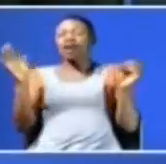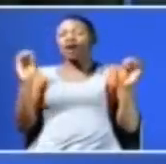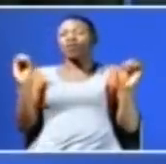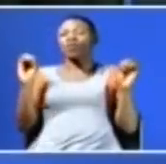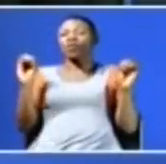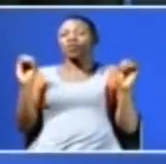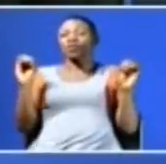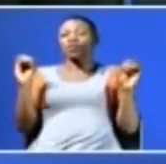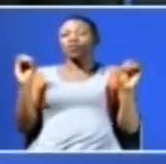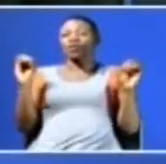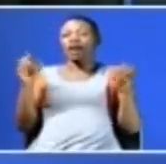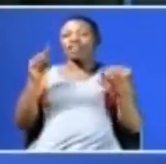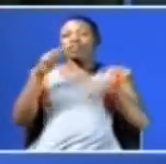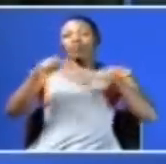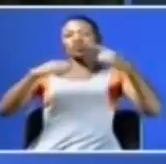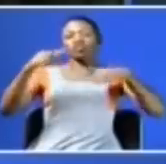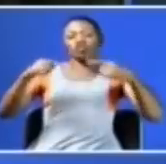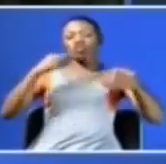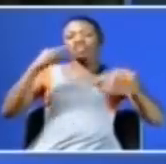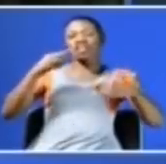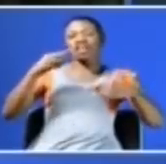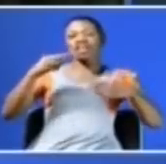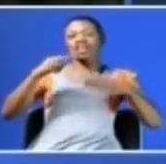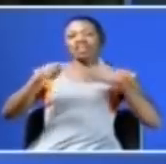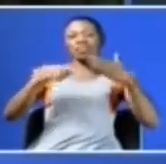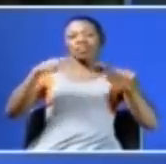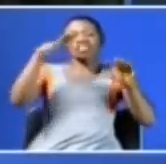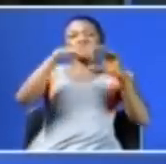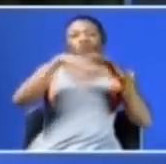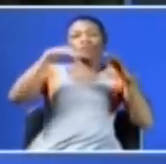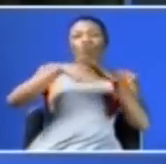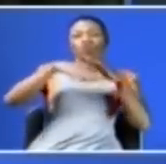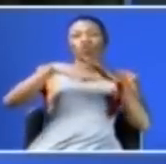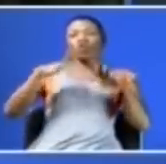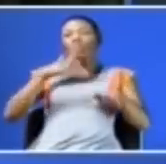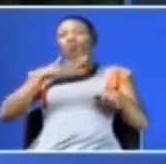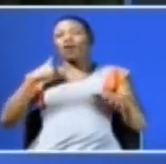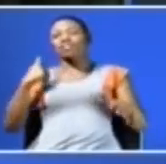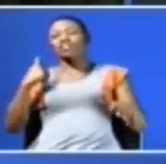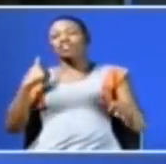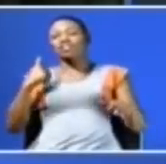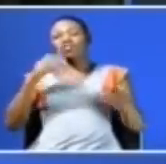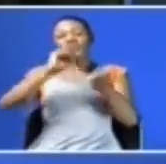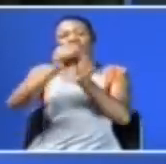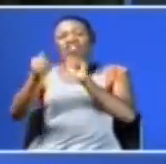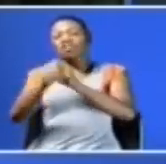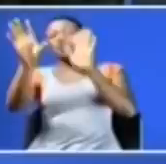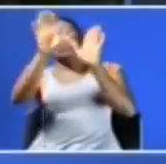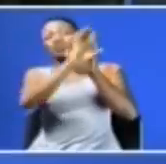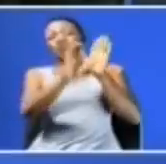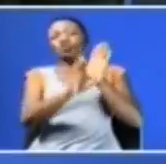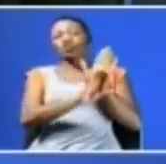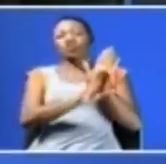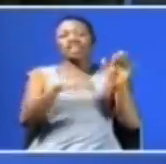And they keep talking about the fact that, it's about inclusion and we want to amend the constitution and try and